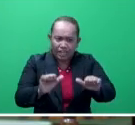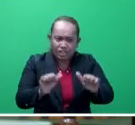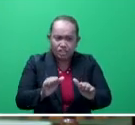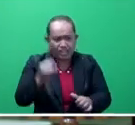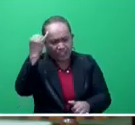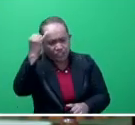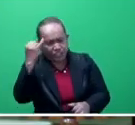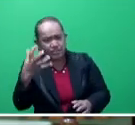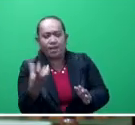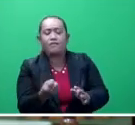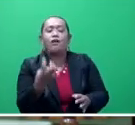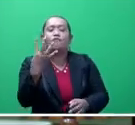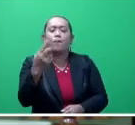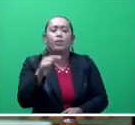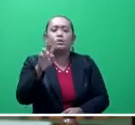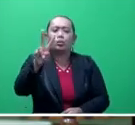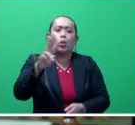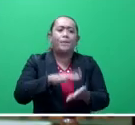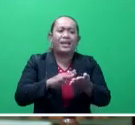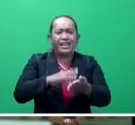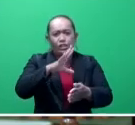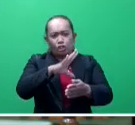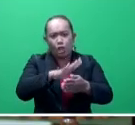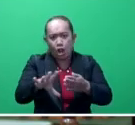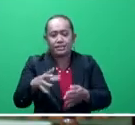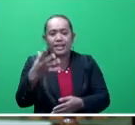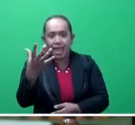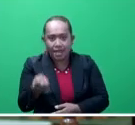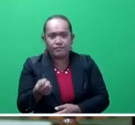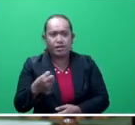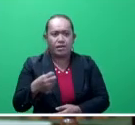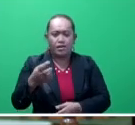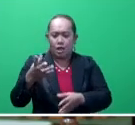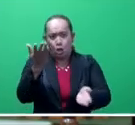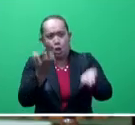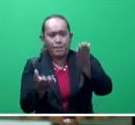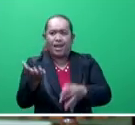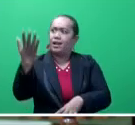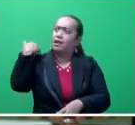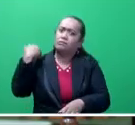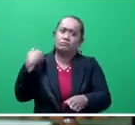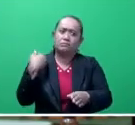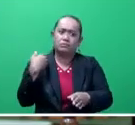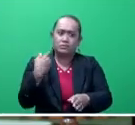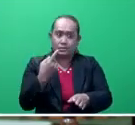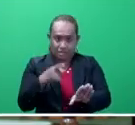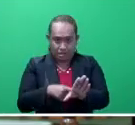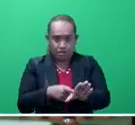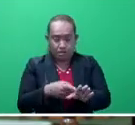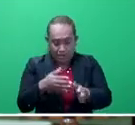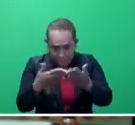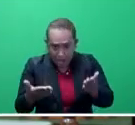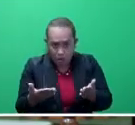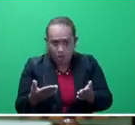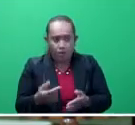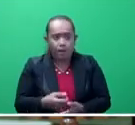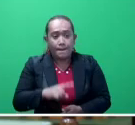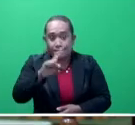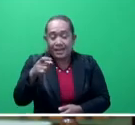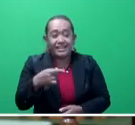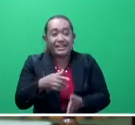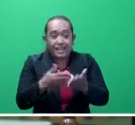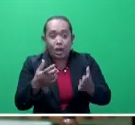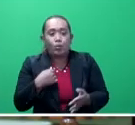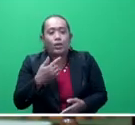$4.2 million compared to the 2020-21 financial year. This isn't because we are scaling down, but because we're